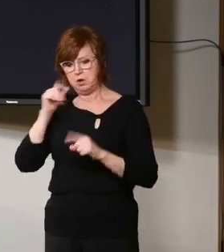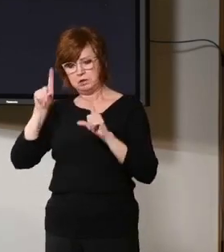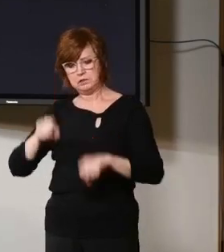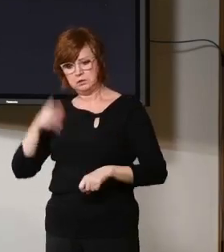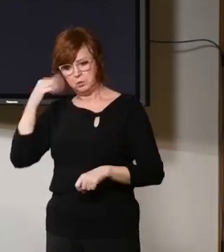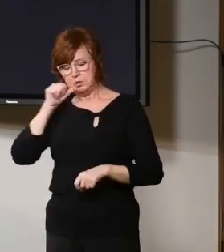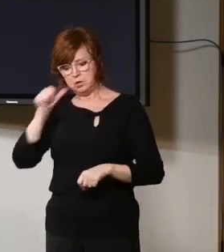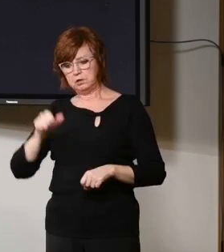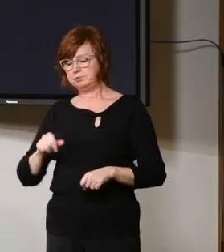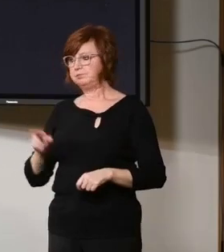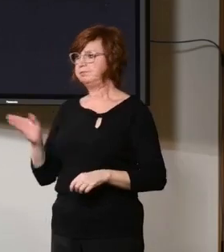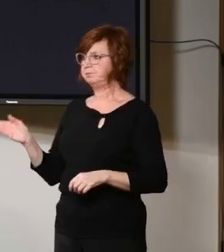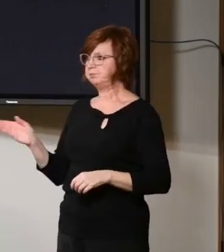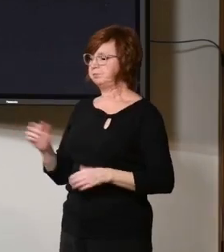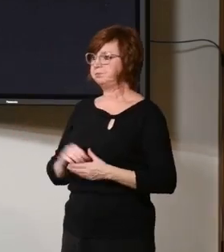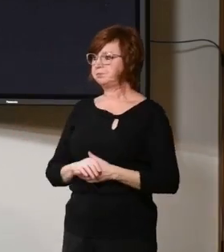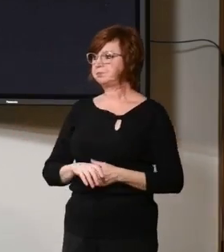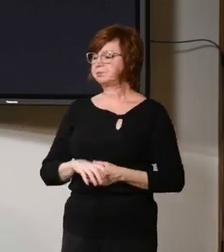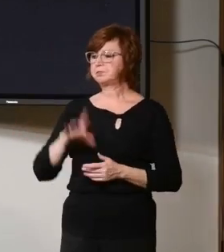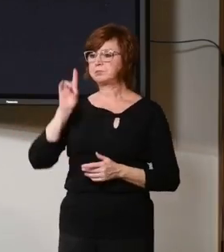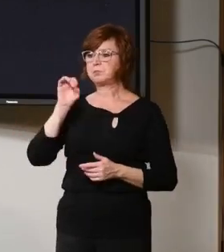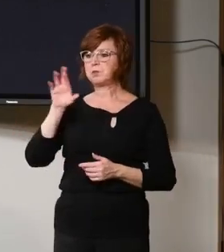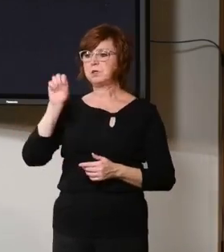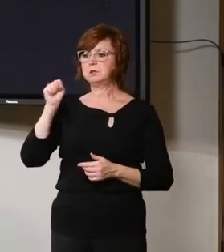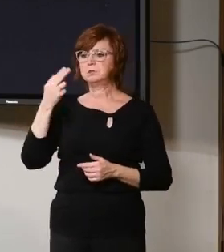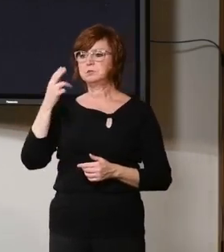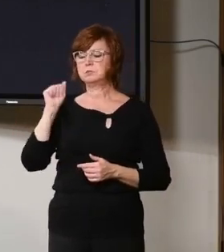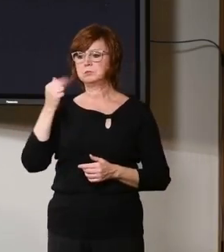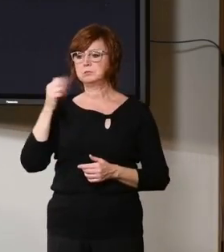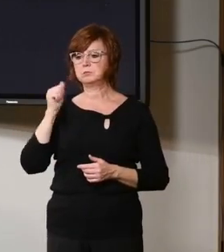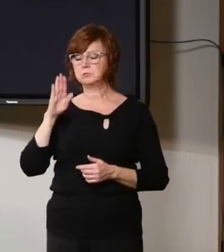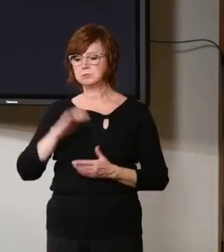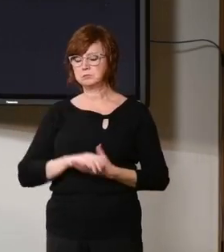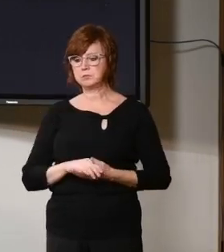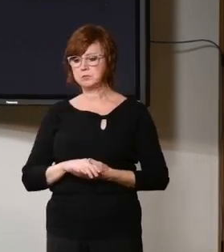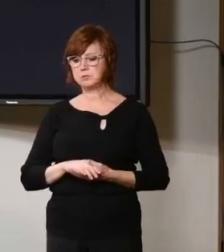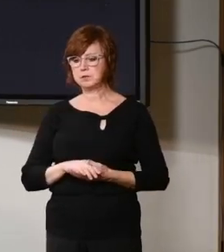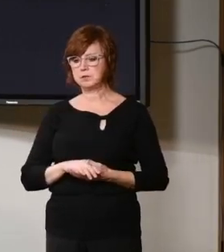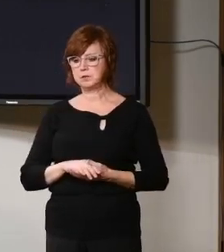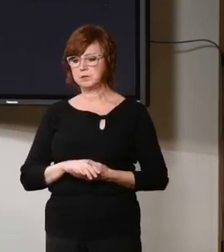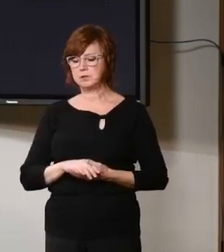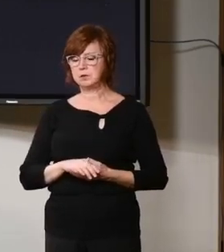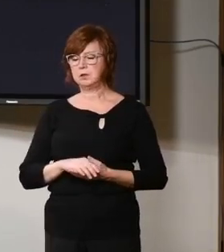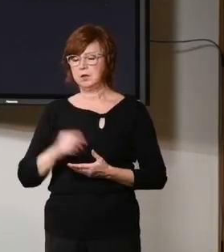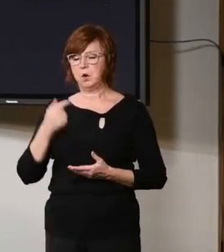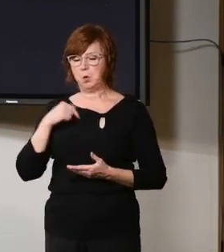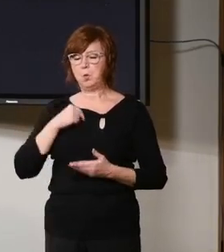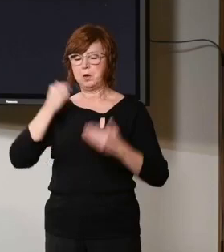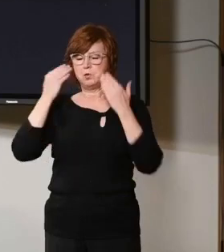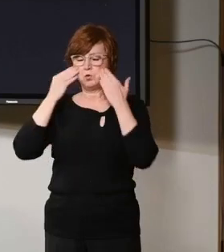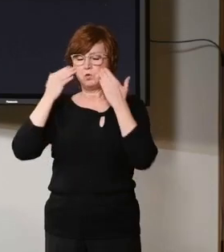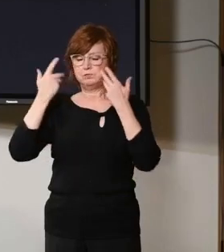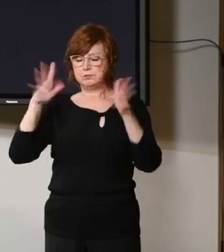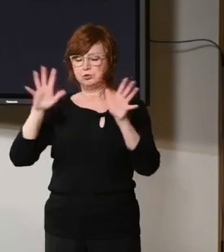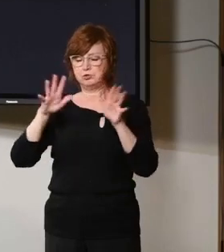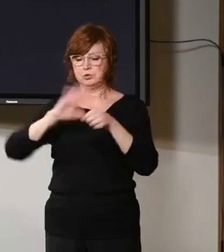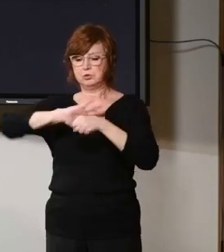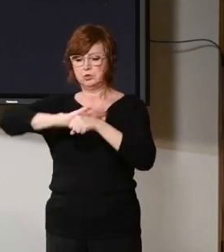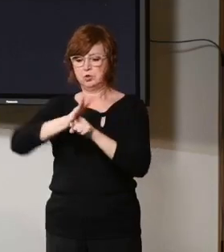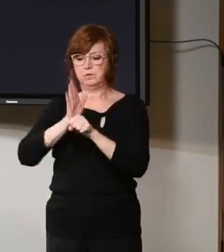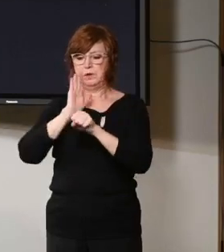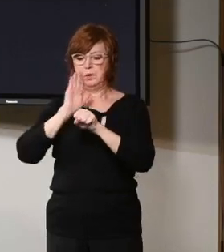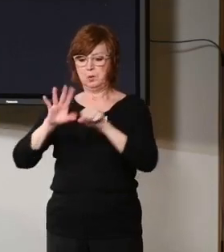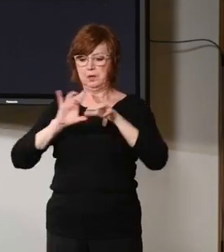we do know that this COVID-19 will transmit within the population. We want to maintain